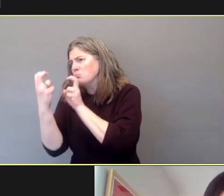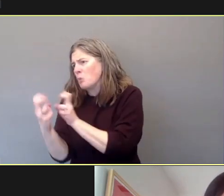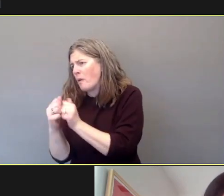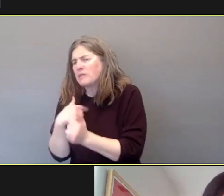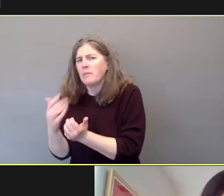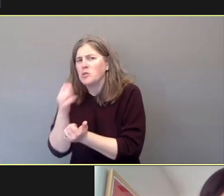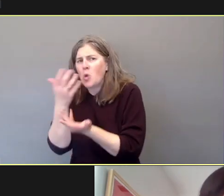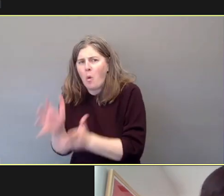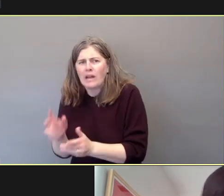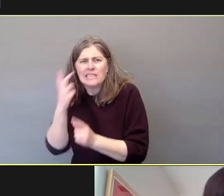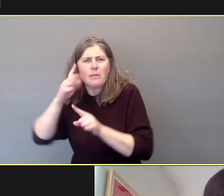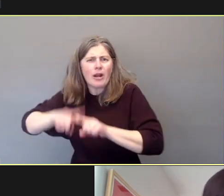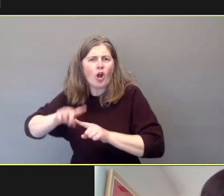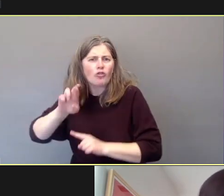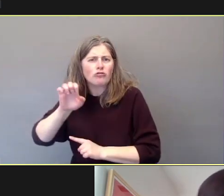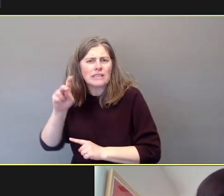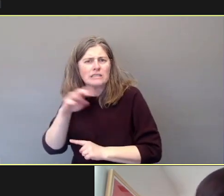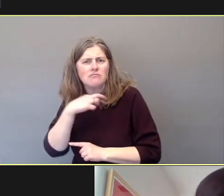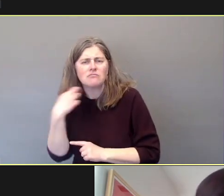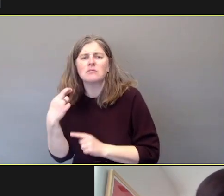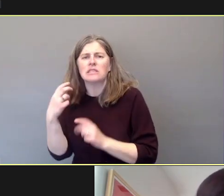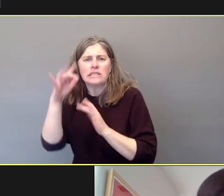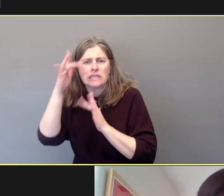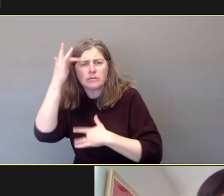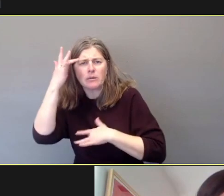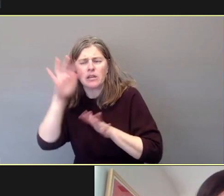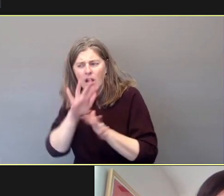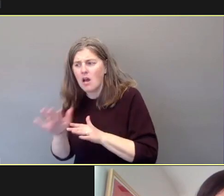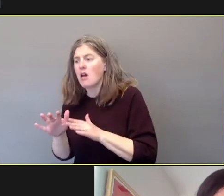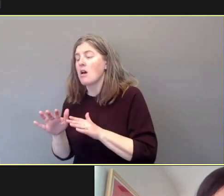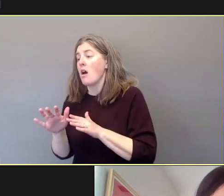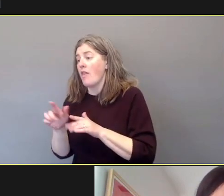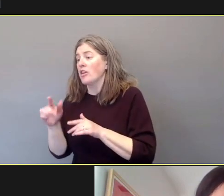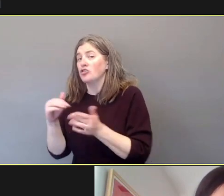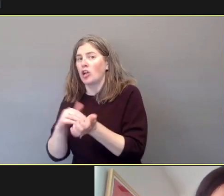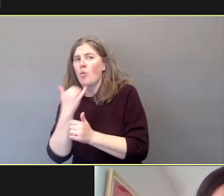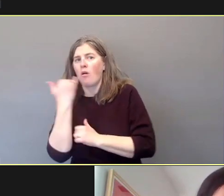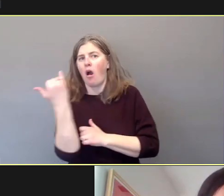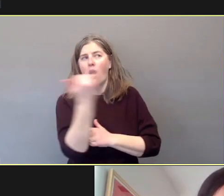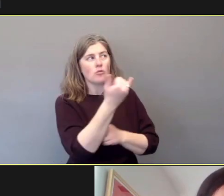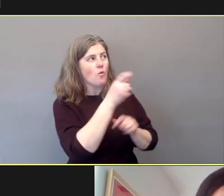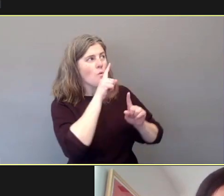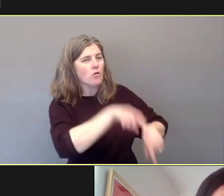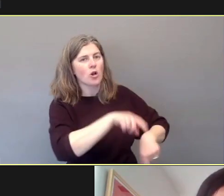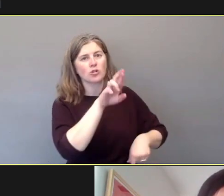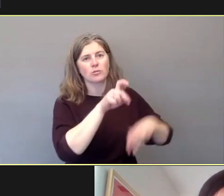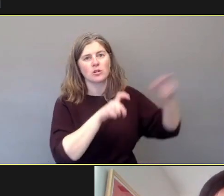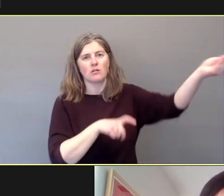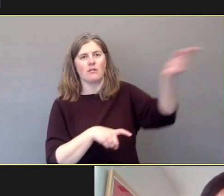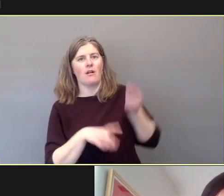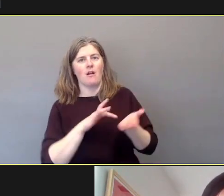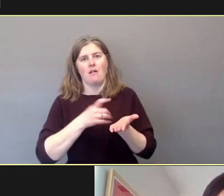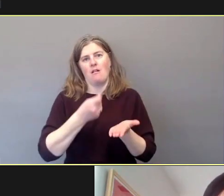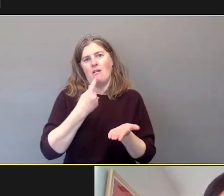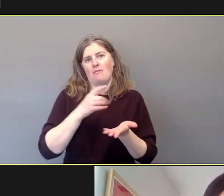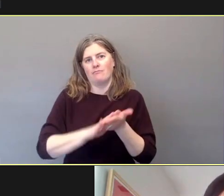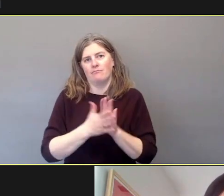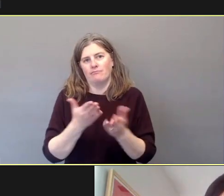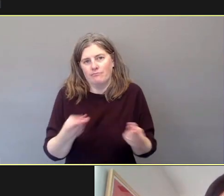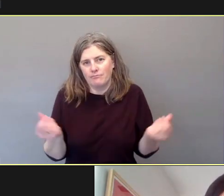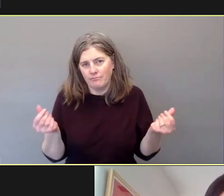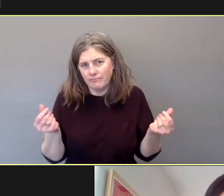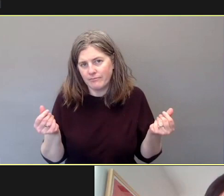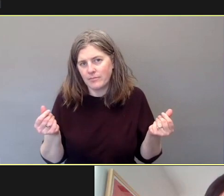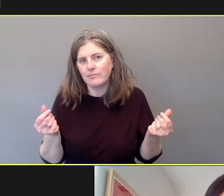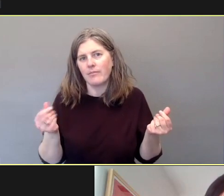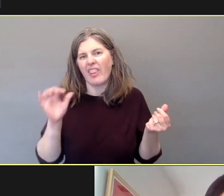they don't, depending on risk factors and symptoms and the like. And, but we're eligible for treatment and we get that prescription and we